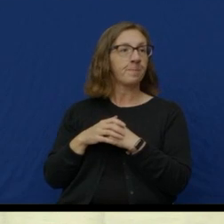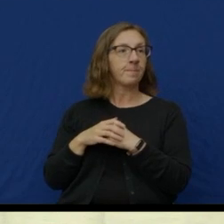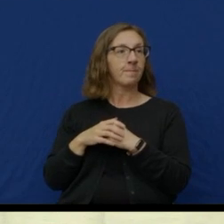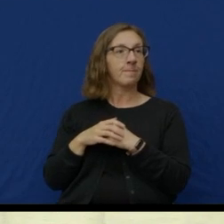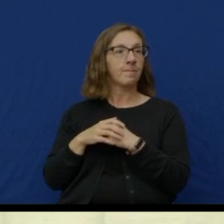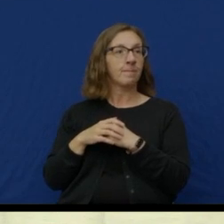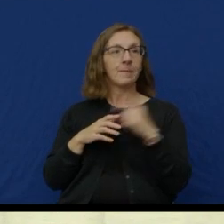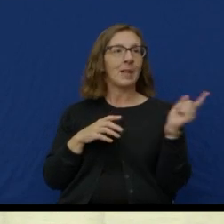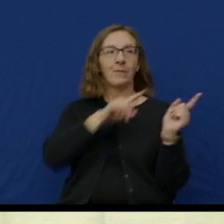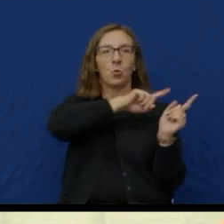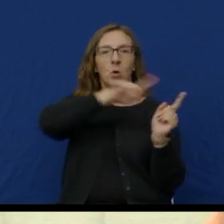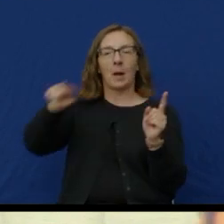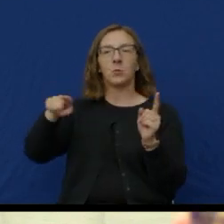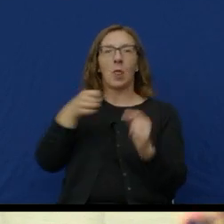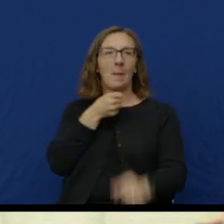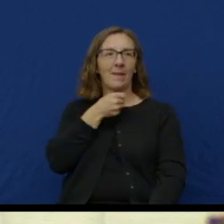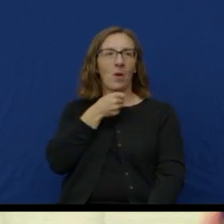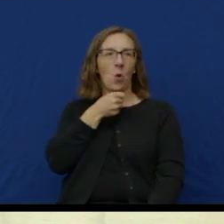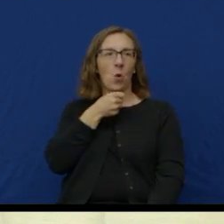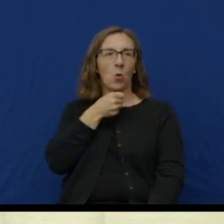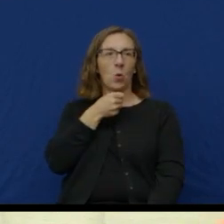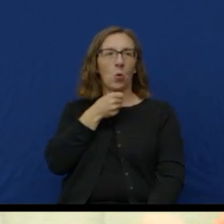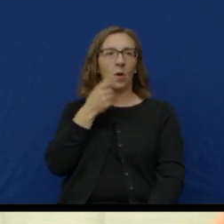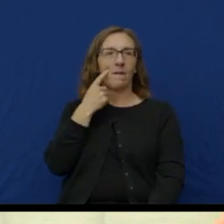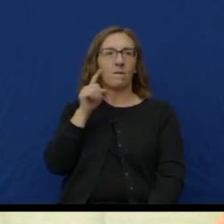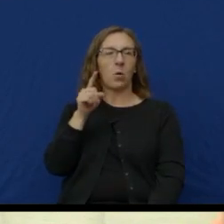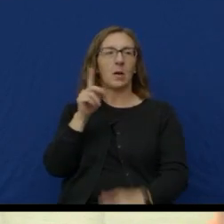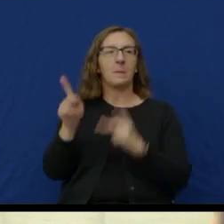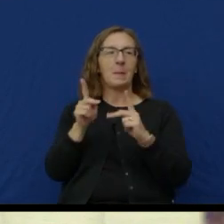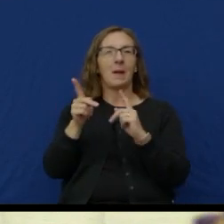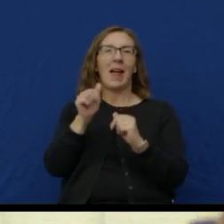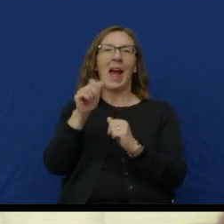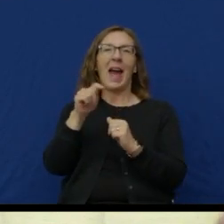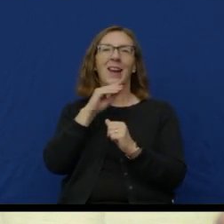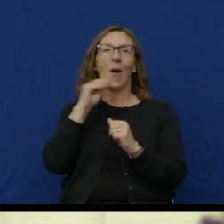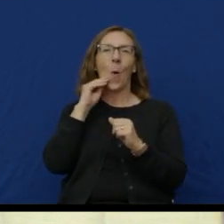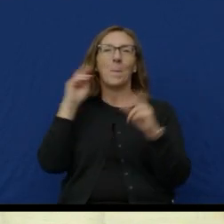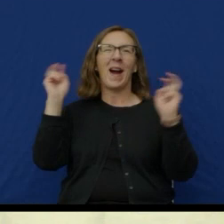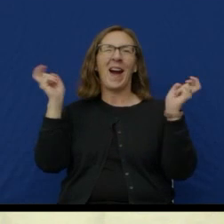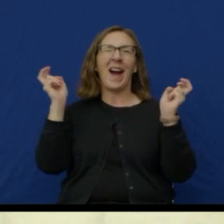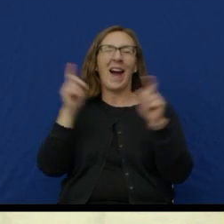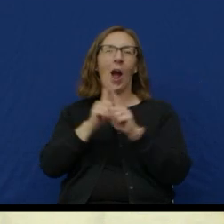I have to come to the microphone for all our viewing audience at home. Yeah,